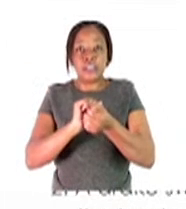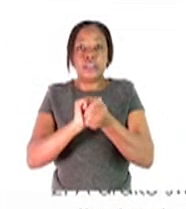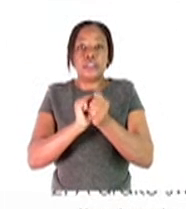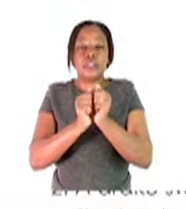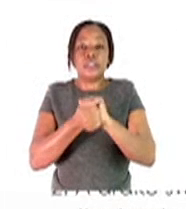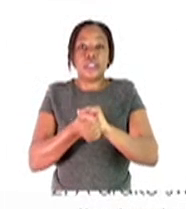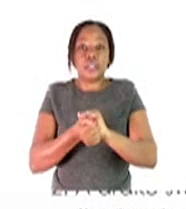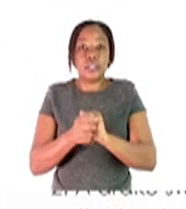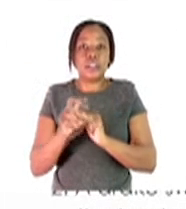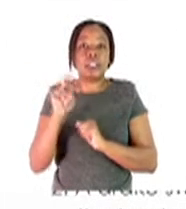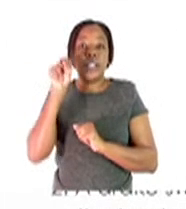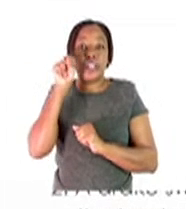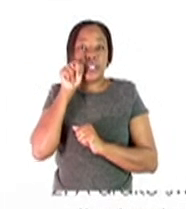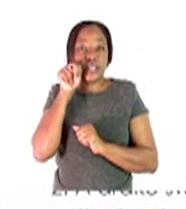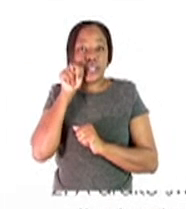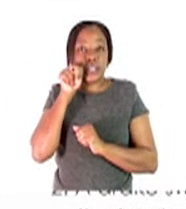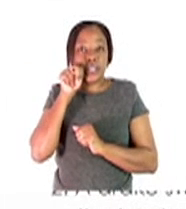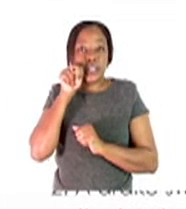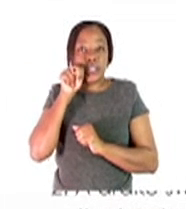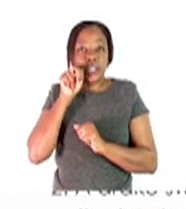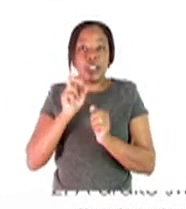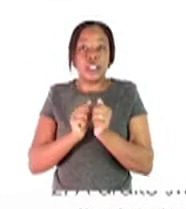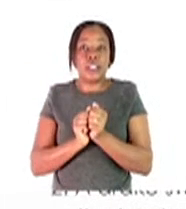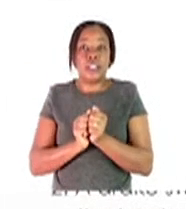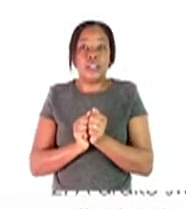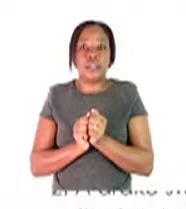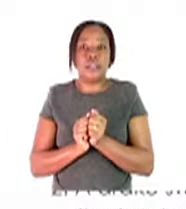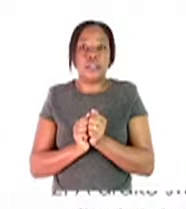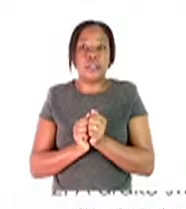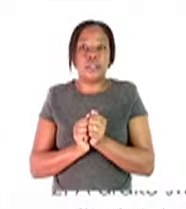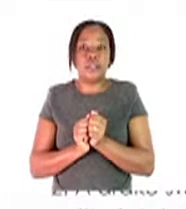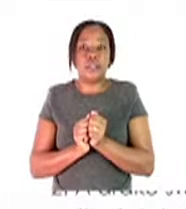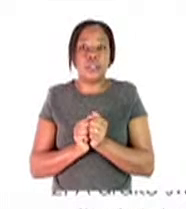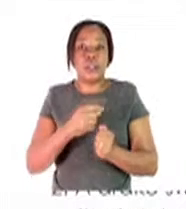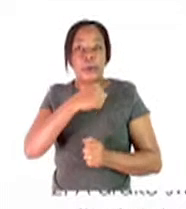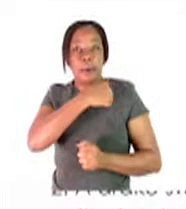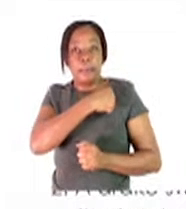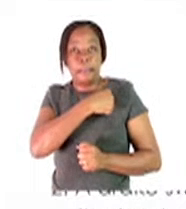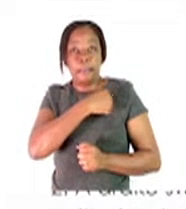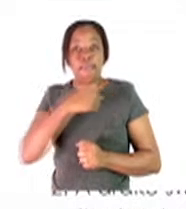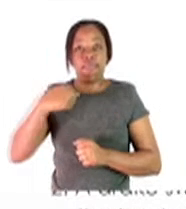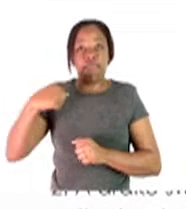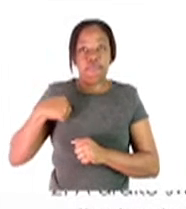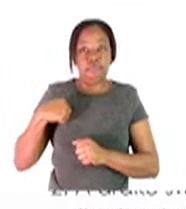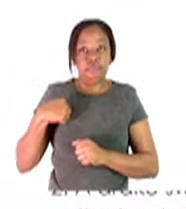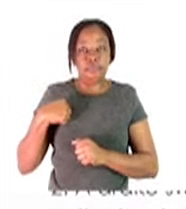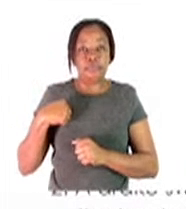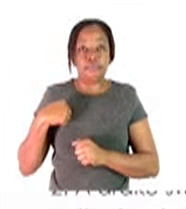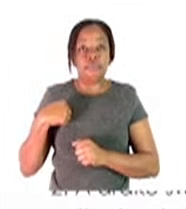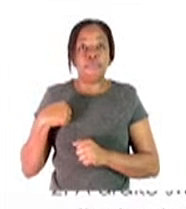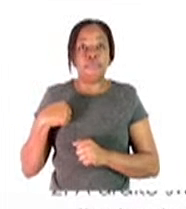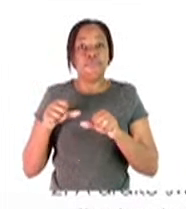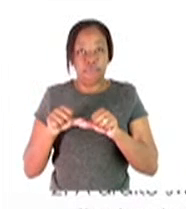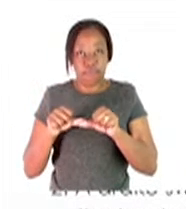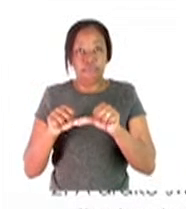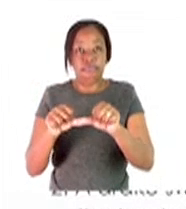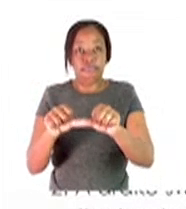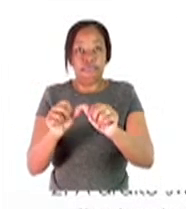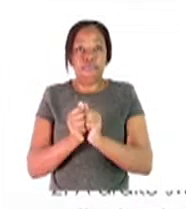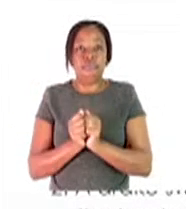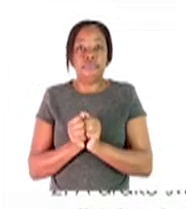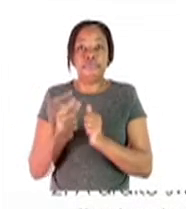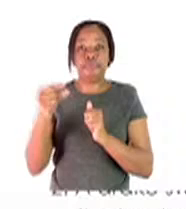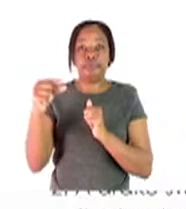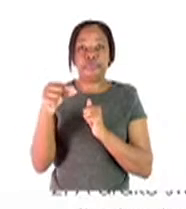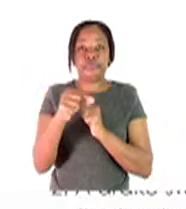is in bold type again. So we have the same exercise also there. So